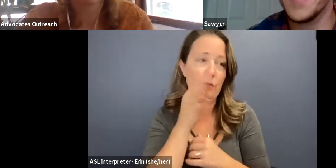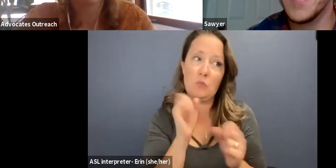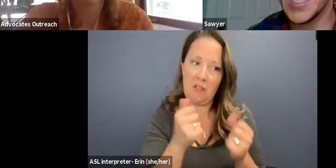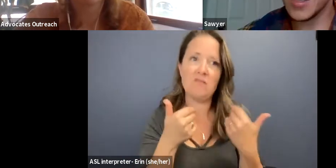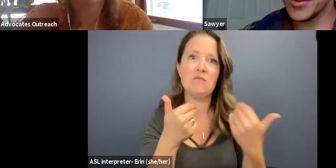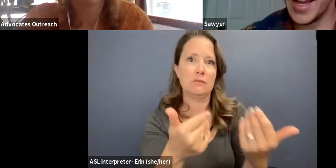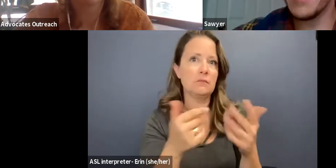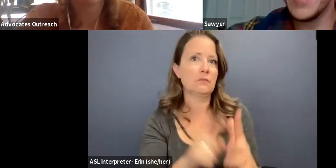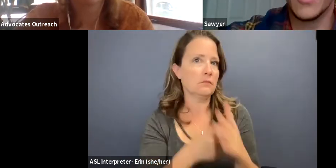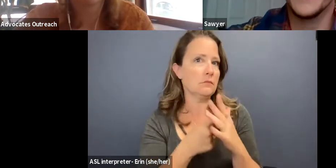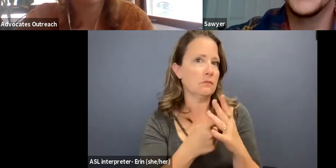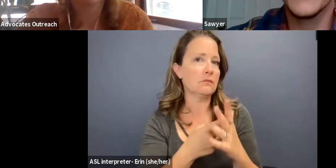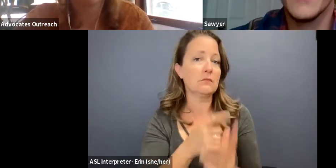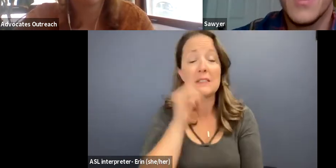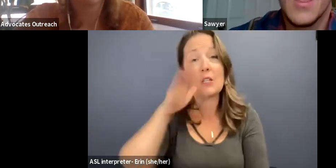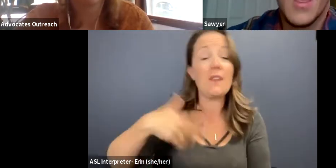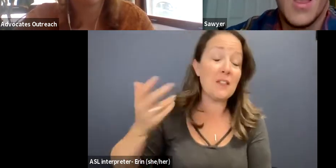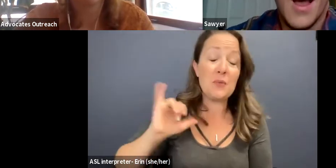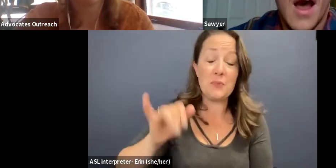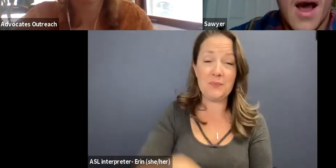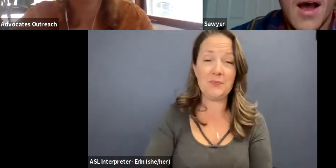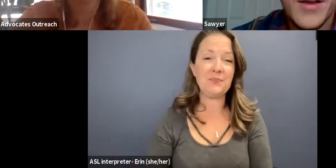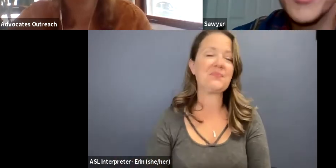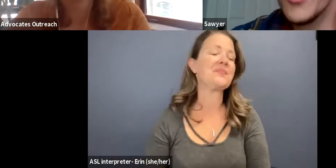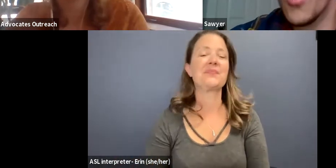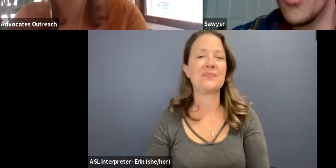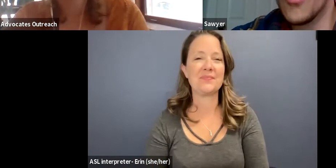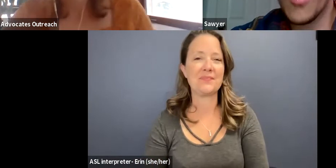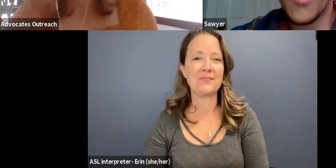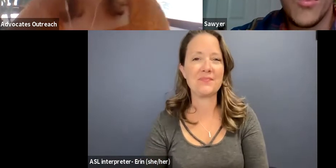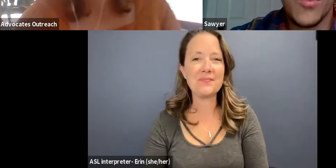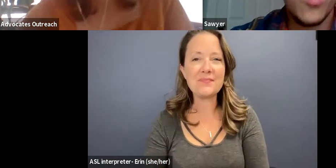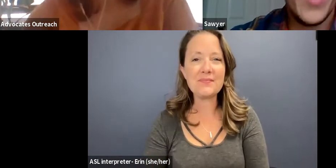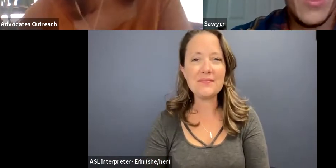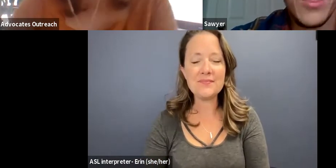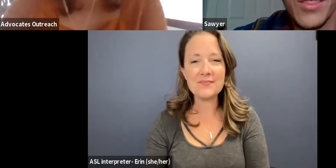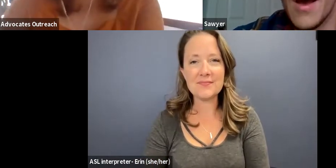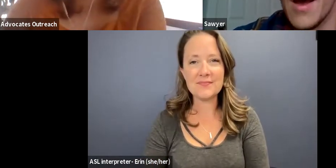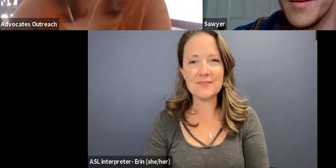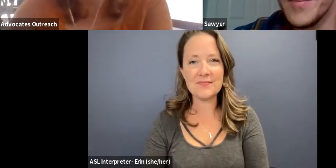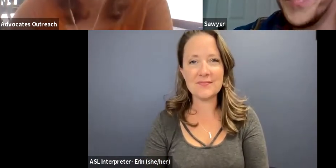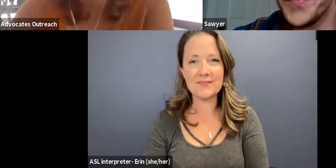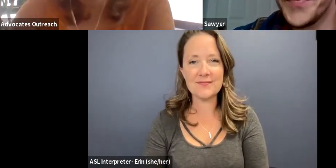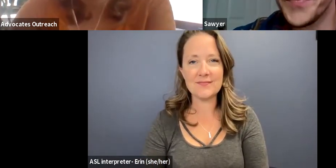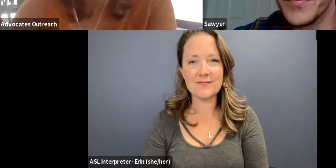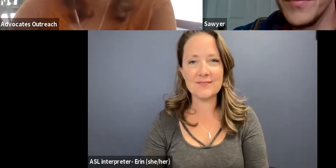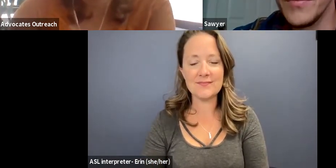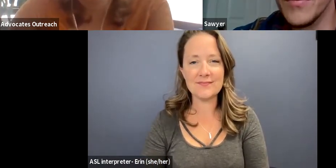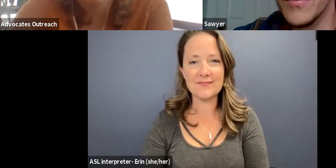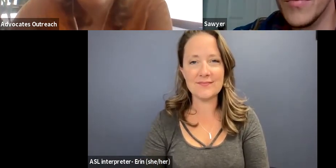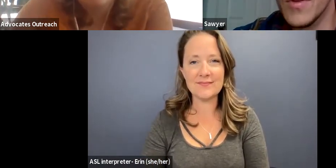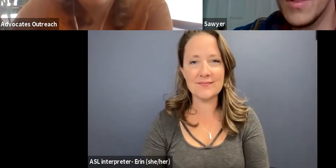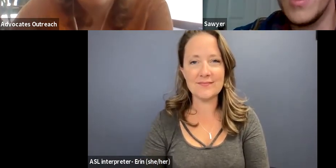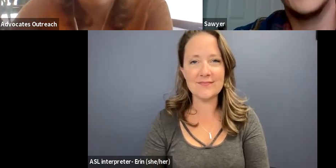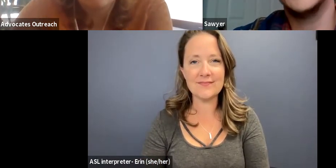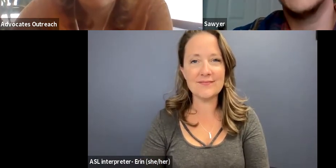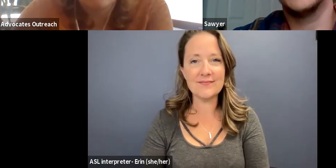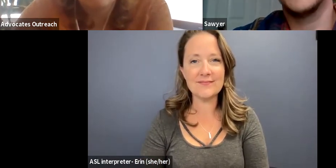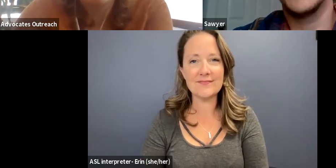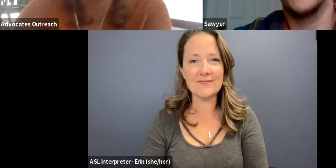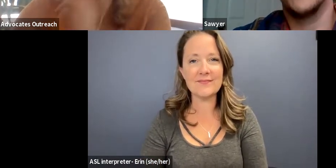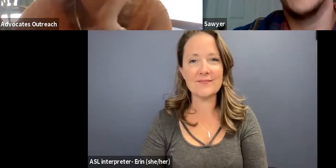learn that it's actually okay and totally fine to just like use the real words too. And sometimes it can